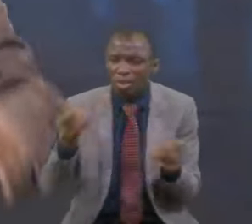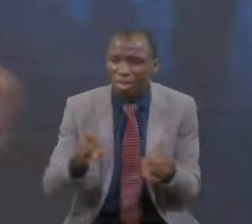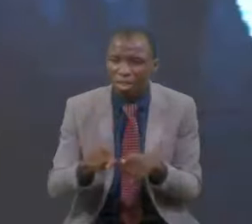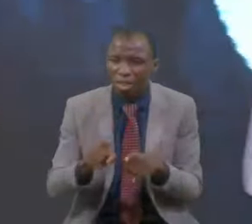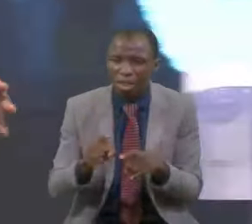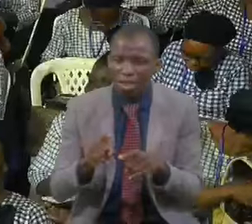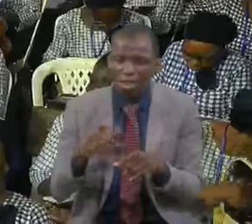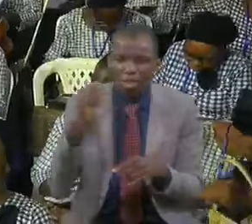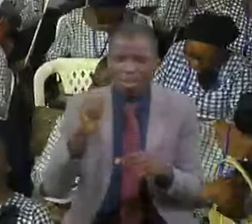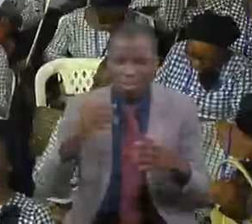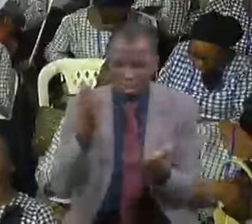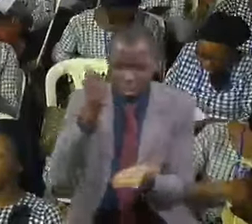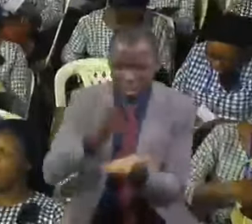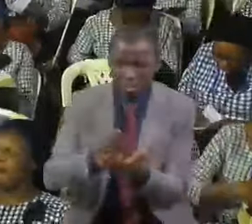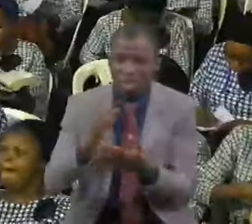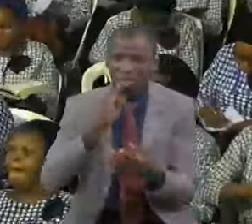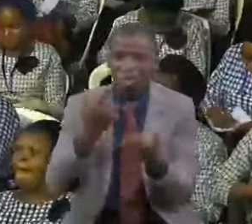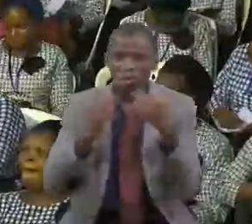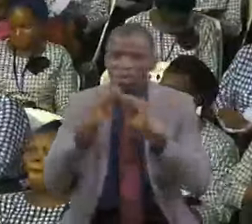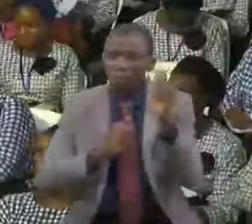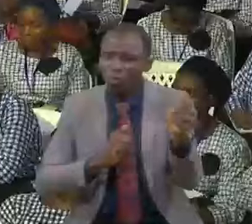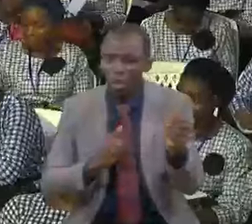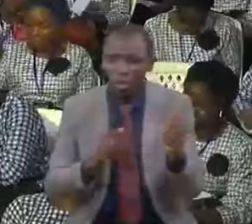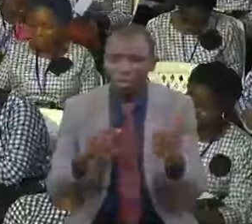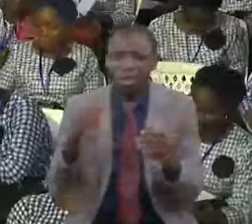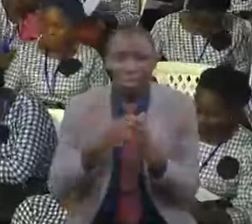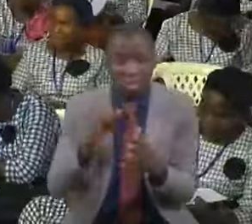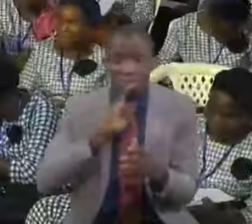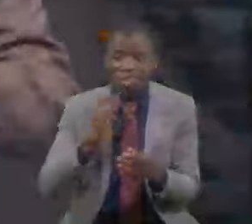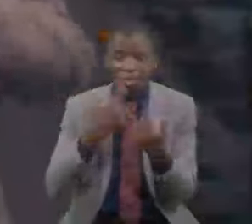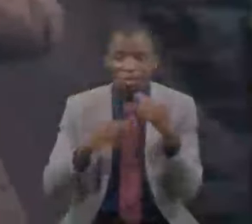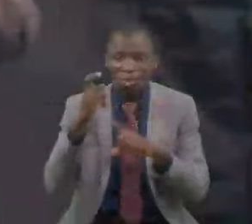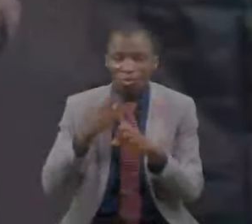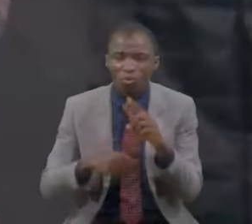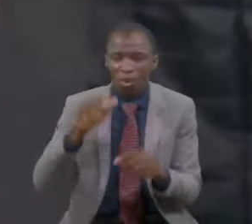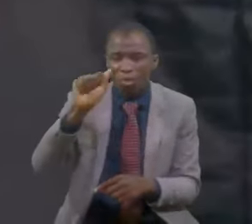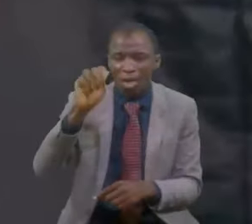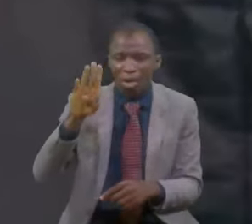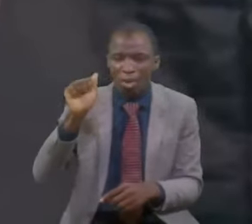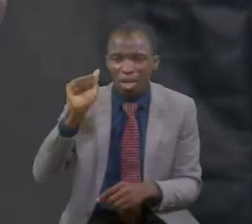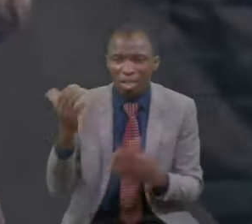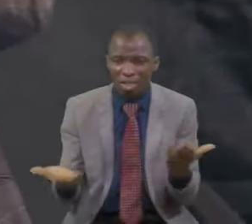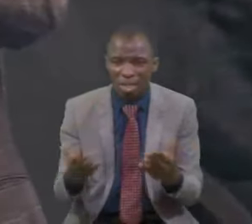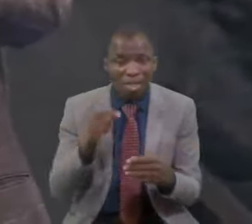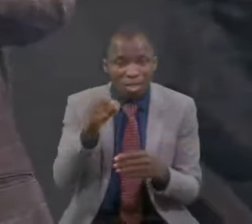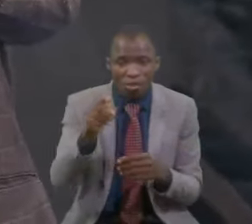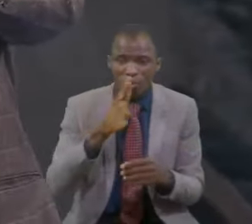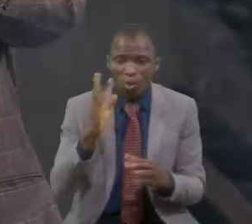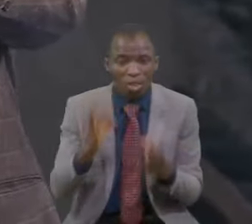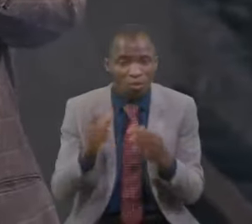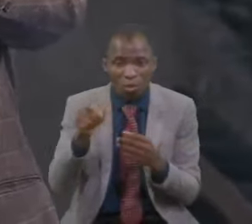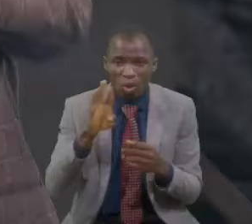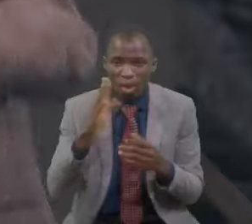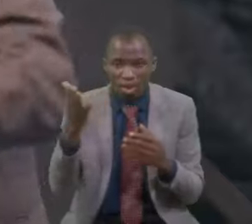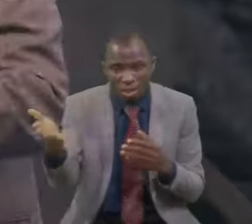Okunani. If it's coming from Abba here, if you are there, if you are there,